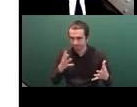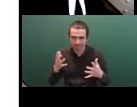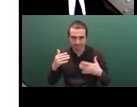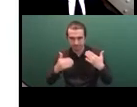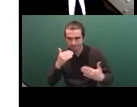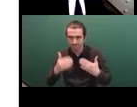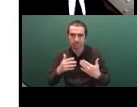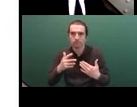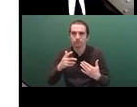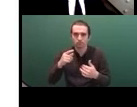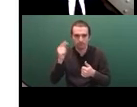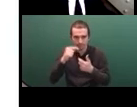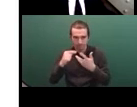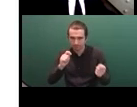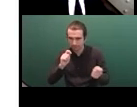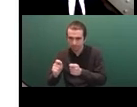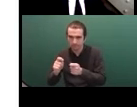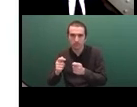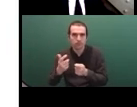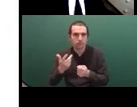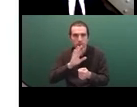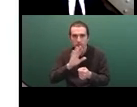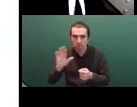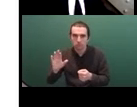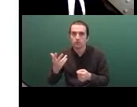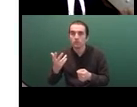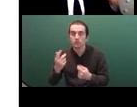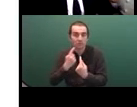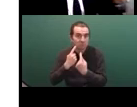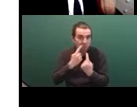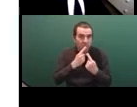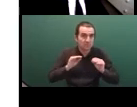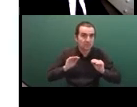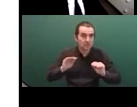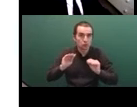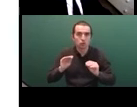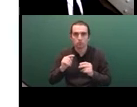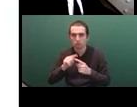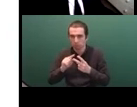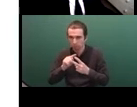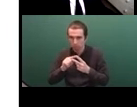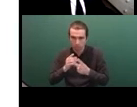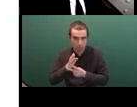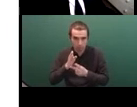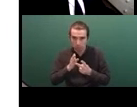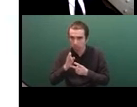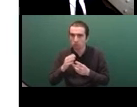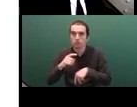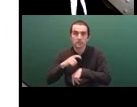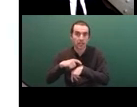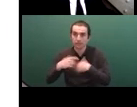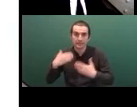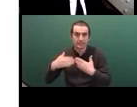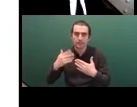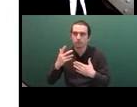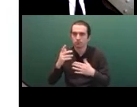difference to what's going. And in all, therefore, we need to make sure we train for the twin track approach on all BEd